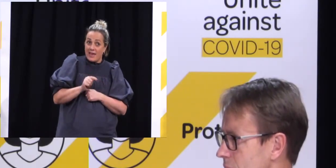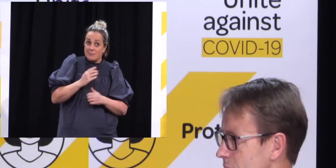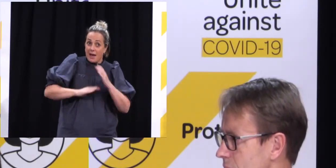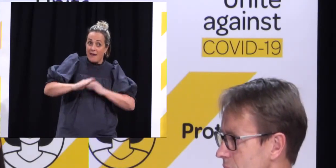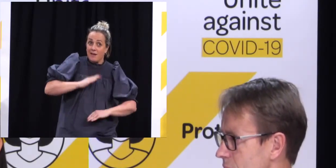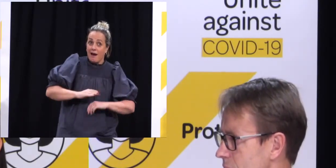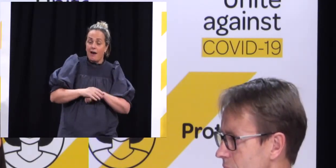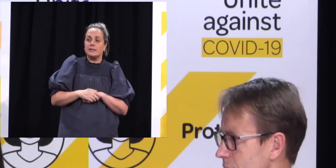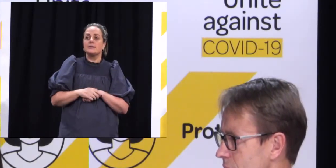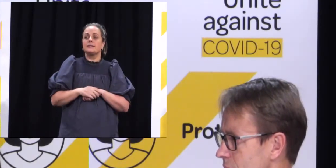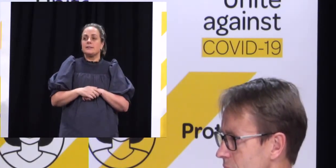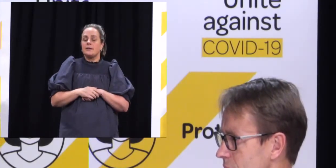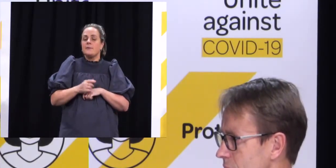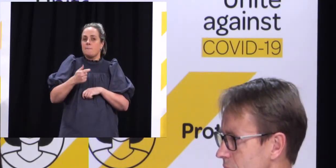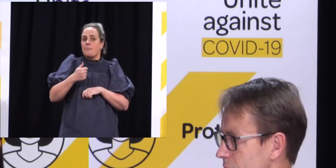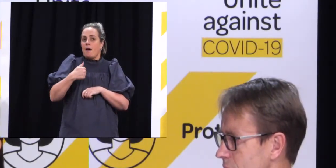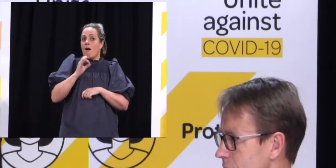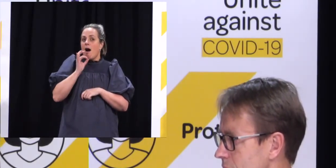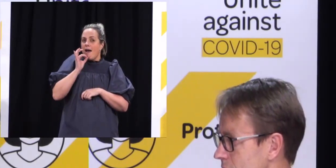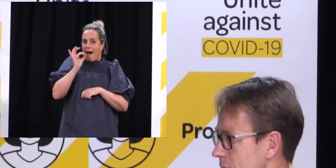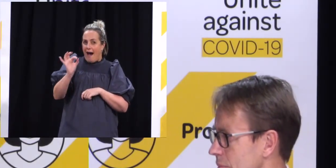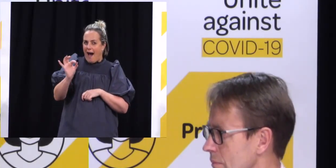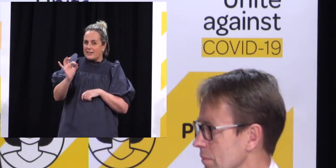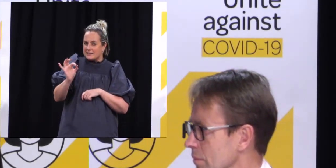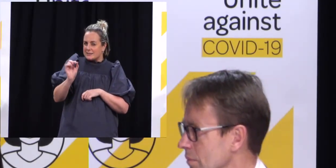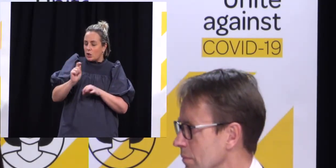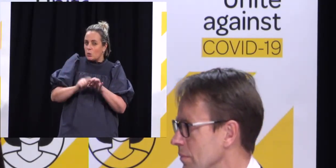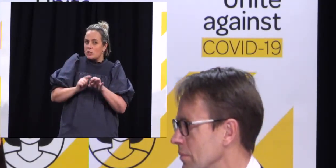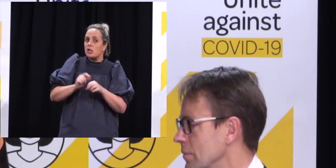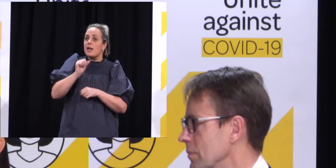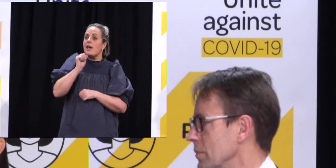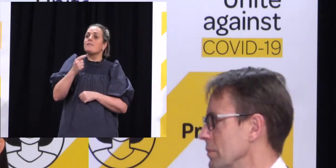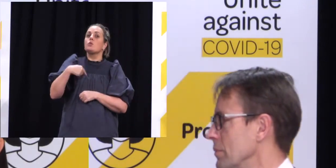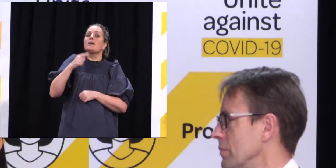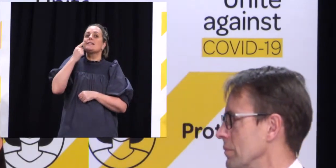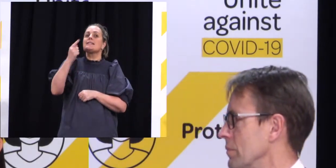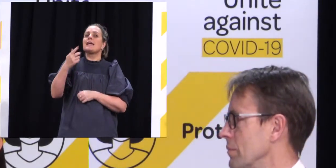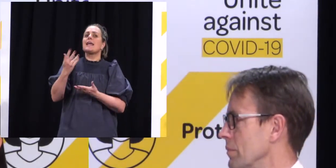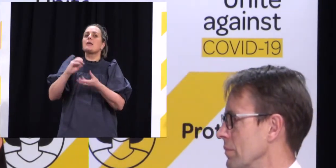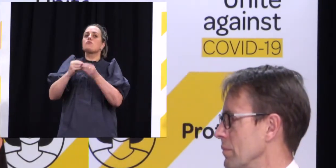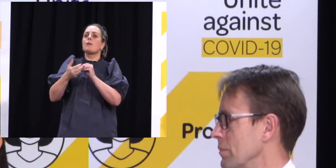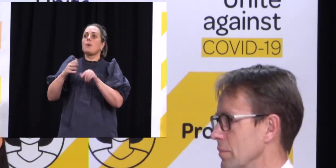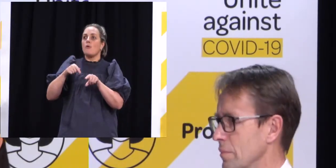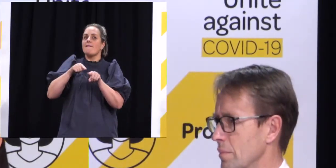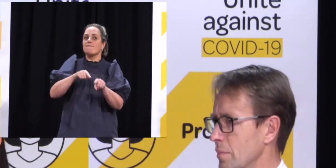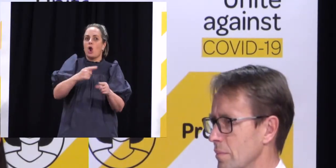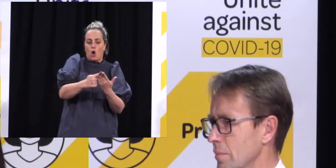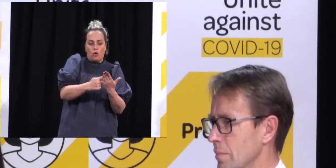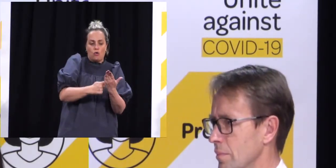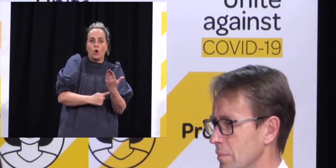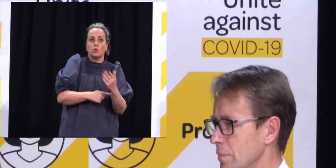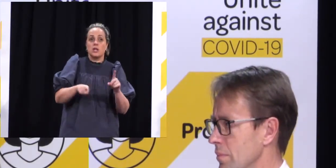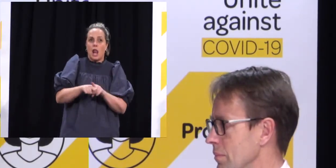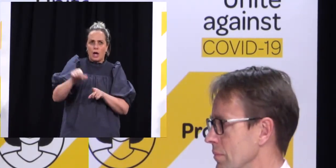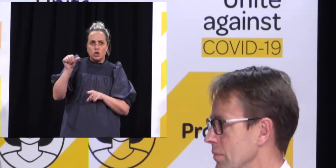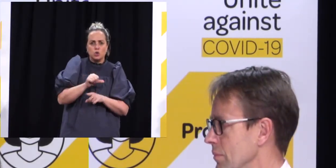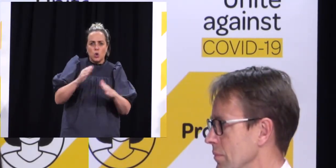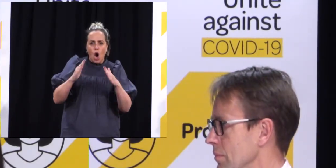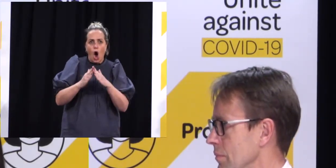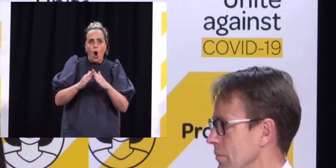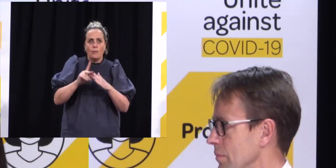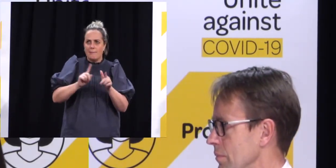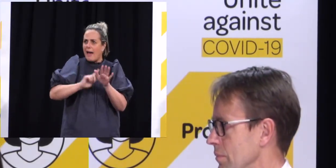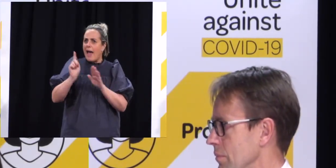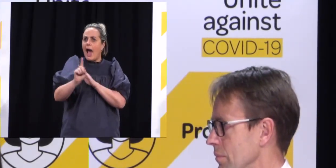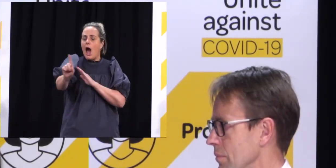the question that I've asked on our briefings is, have we seen any issues with compliance as in people not being home when they've been contact traced? And I've